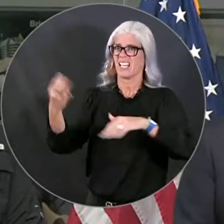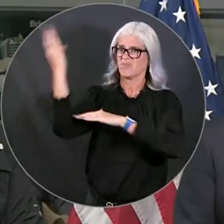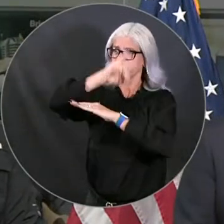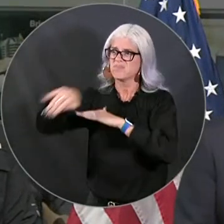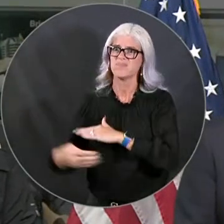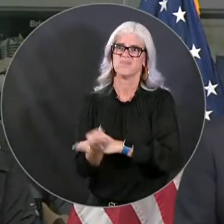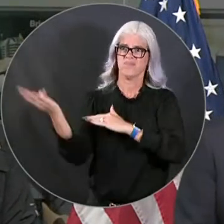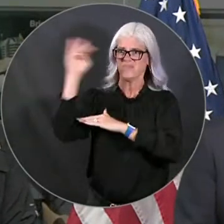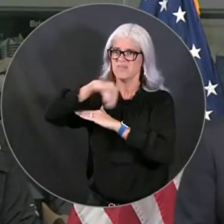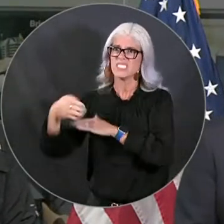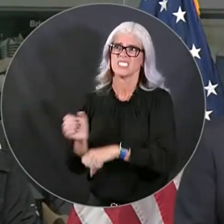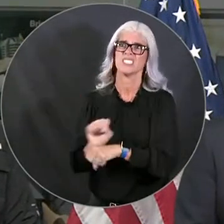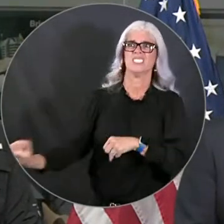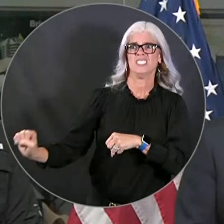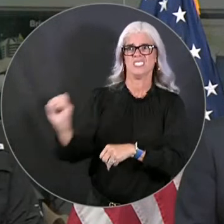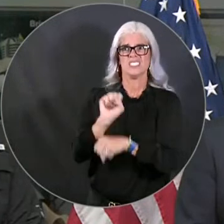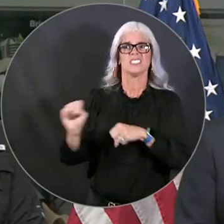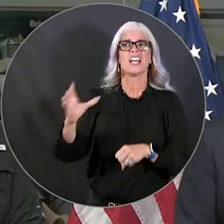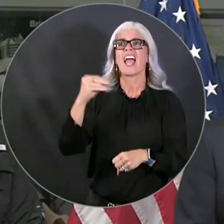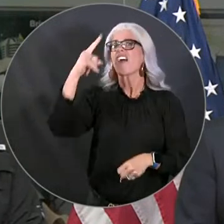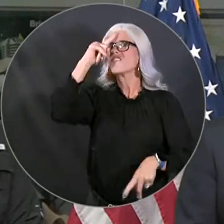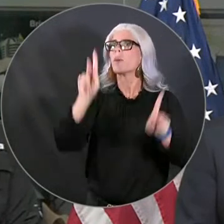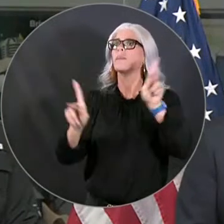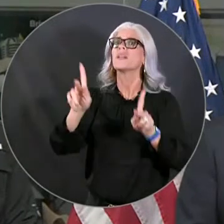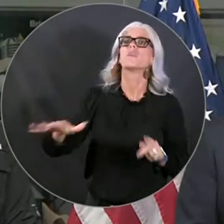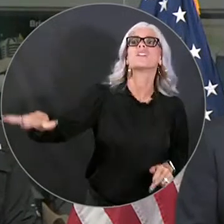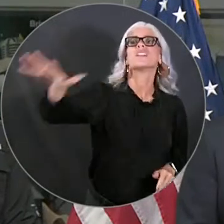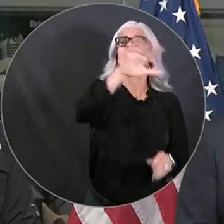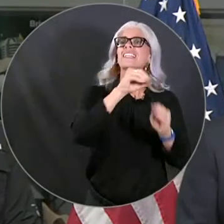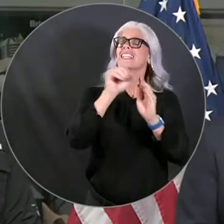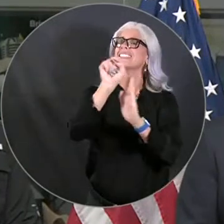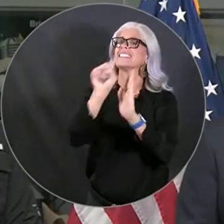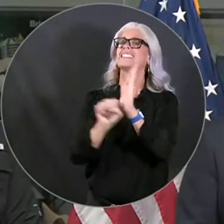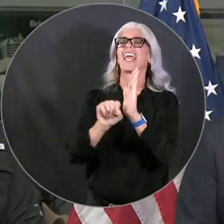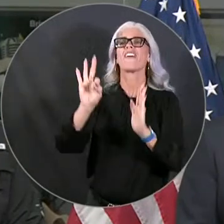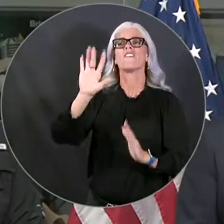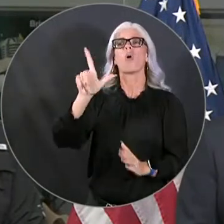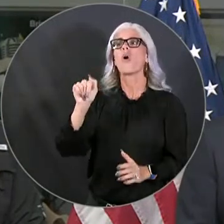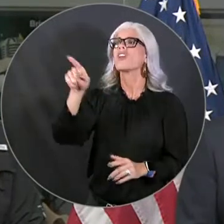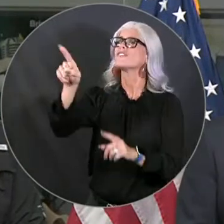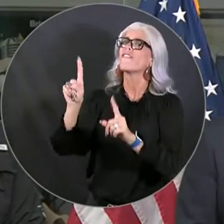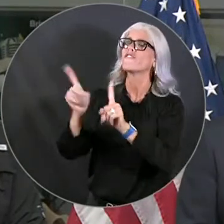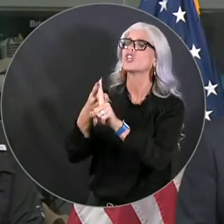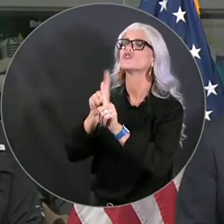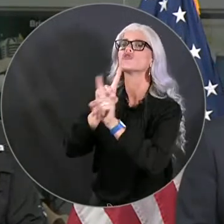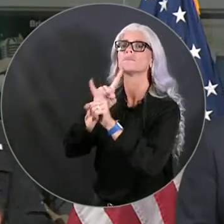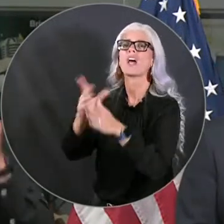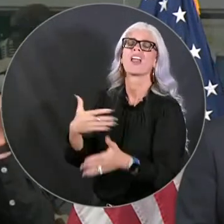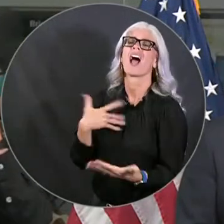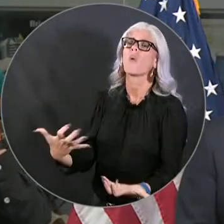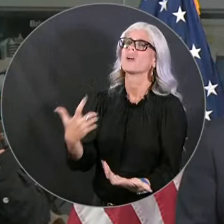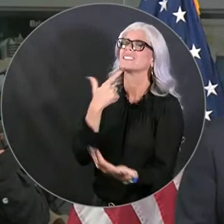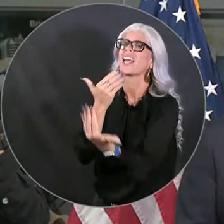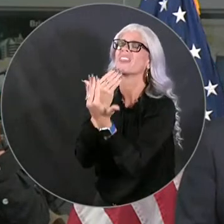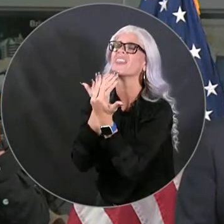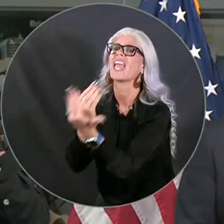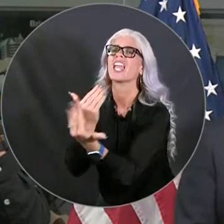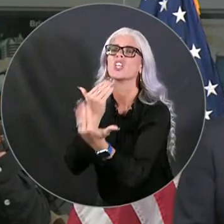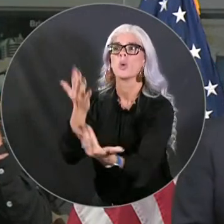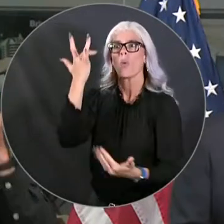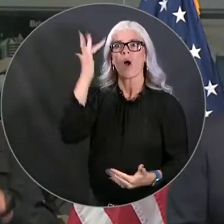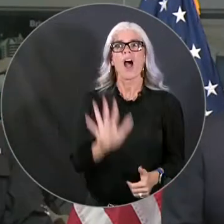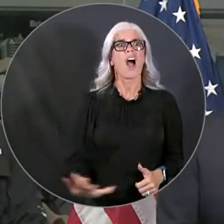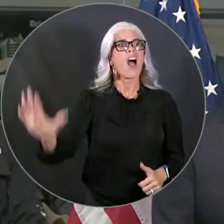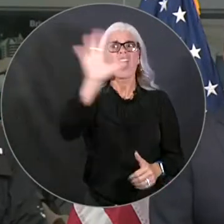people across the state, our first responders, I want to say thank you, because the people across the state and the country have stepped up big to